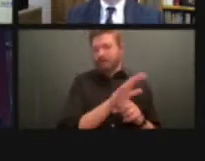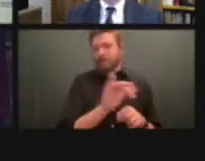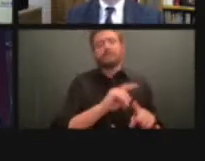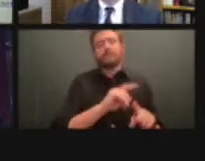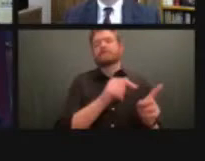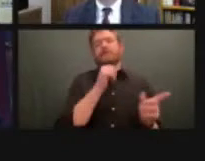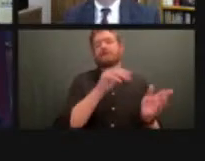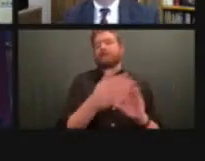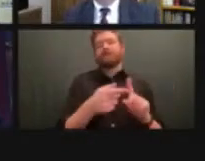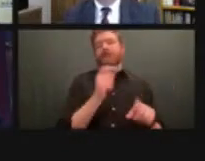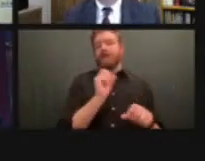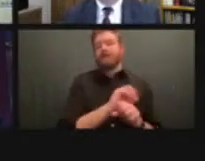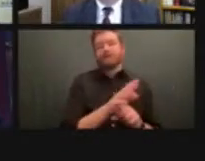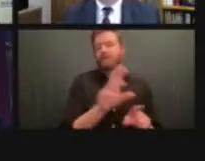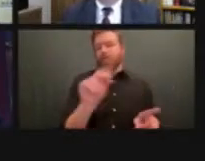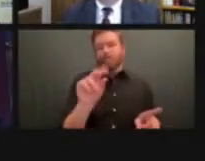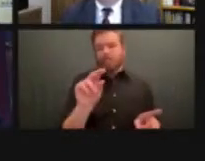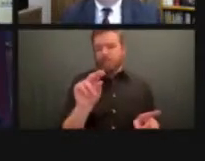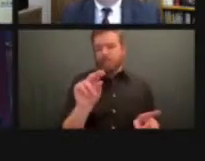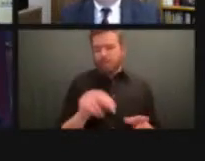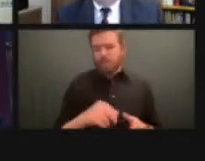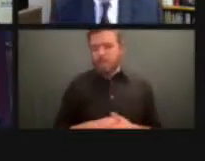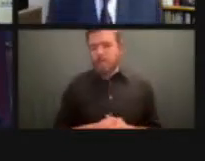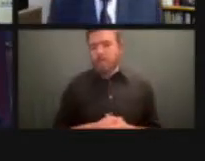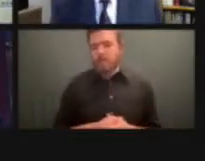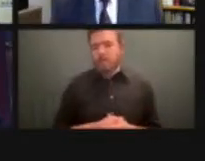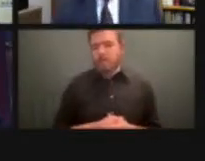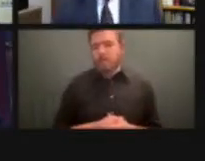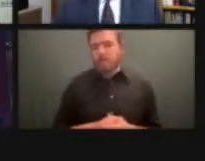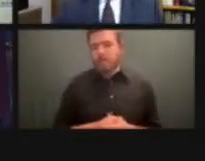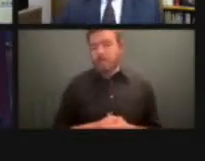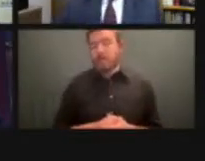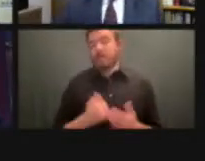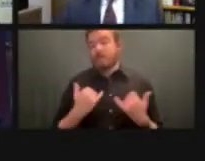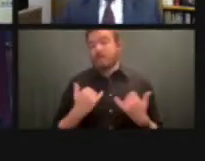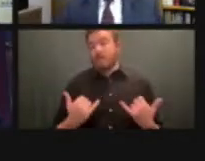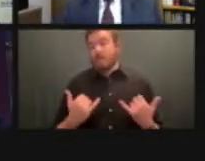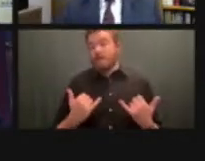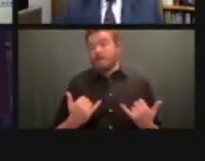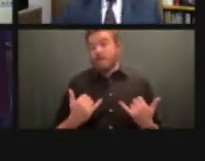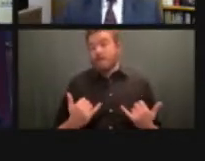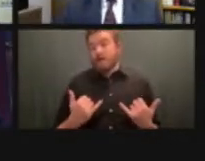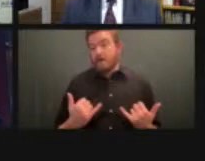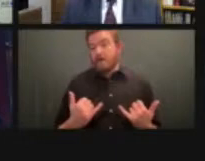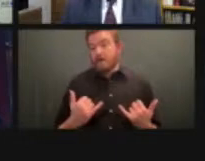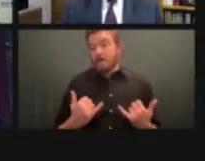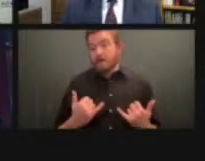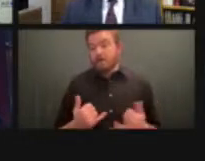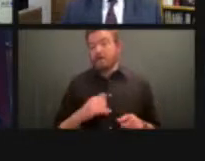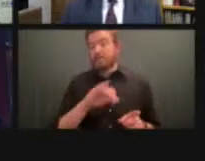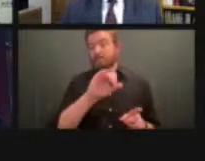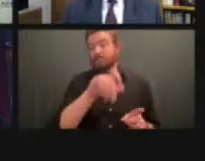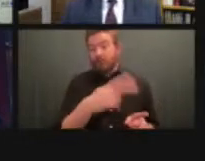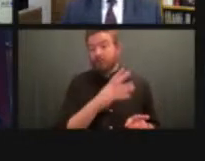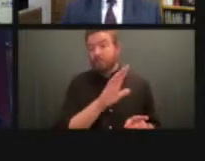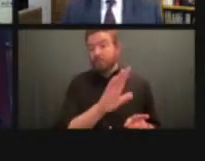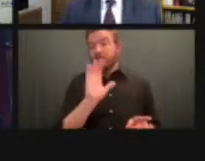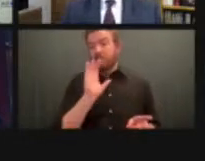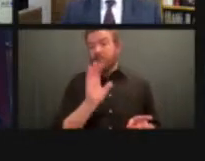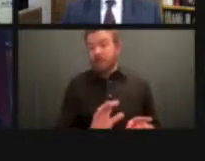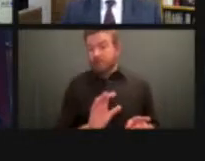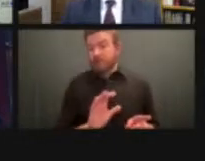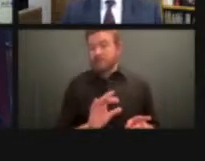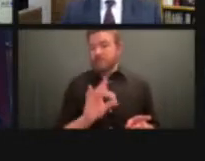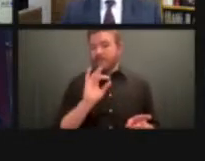up. Today would have been Joseph and Madeline's 80th wedding anniversary, January